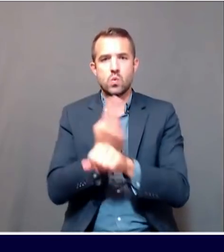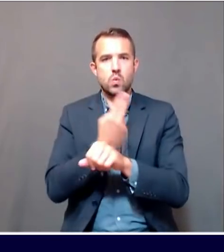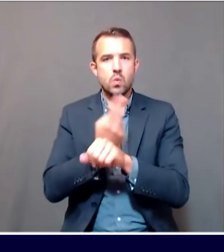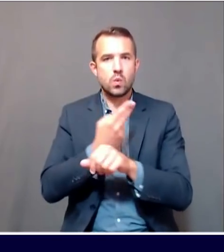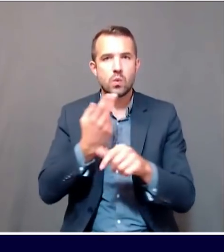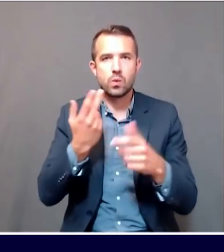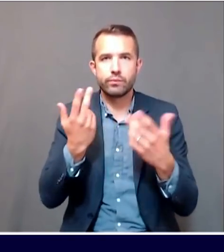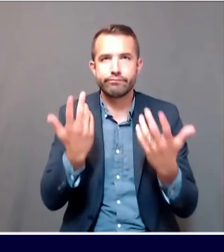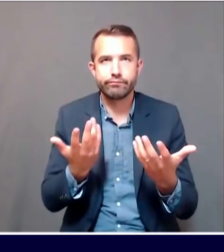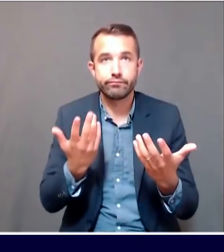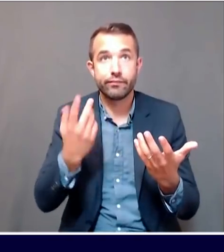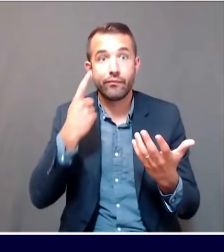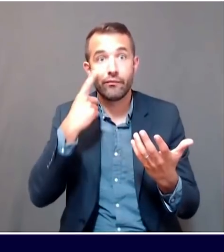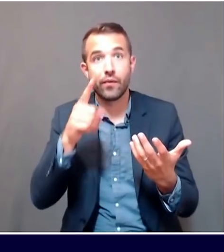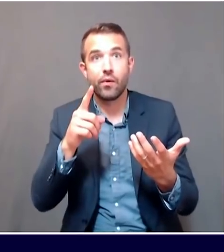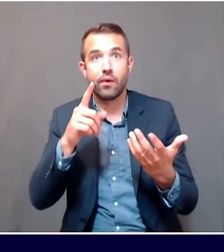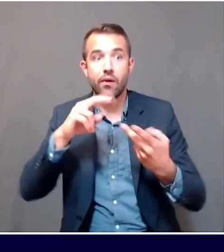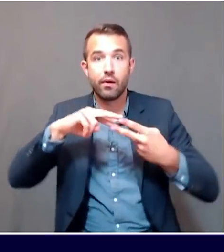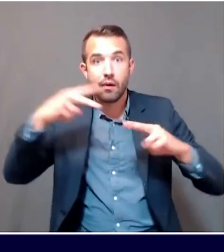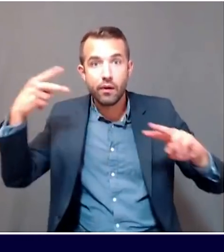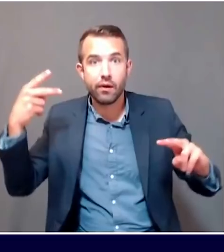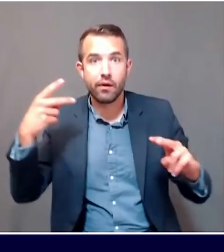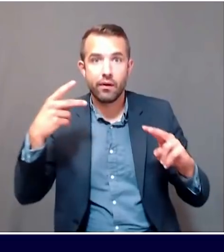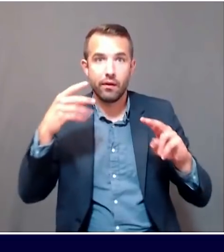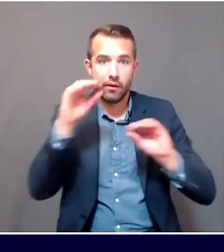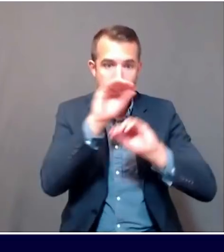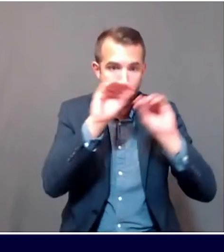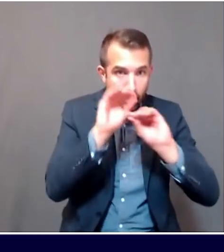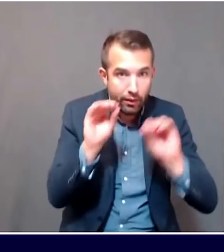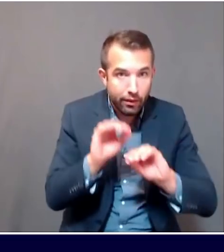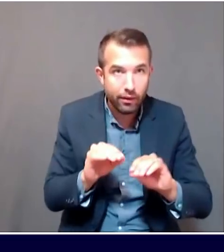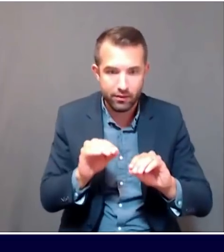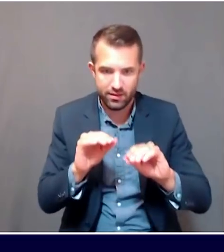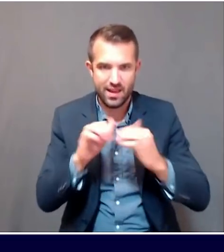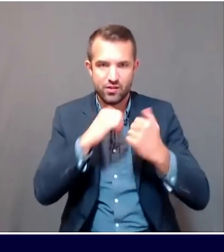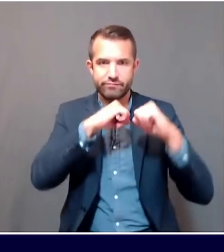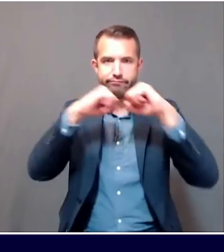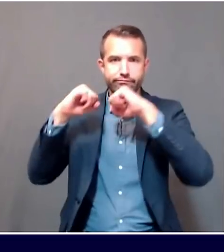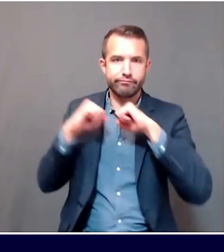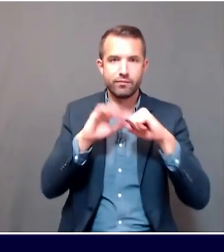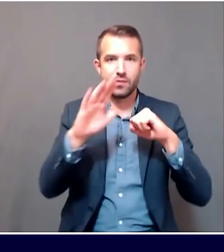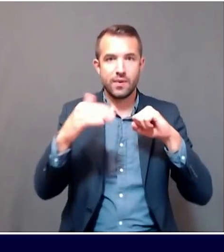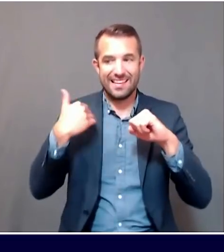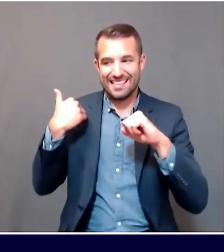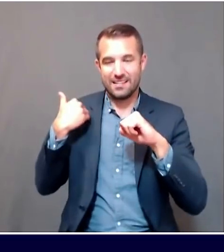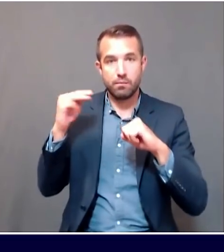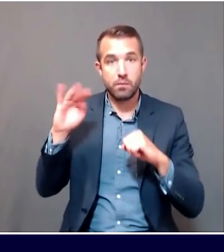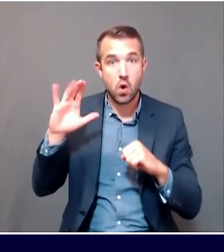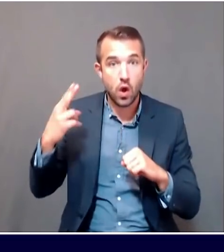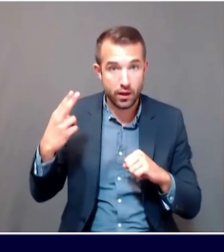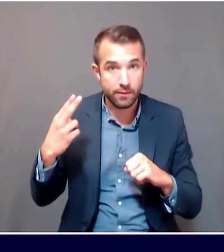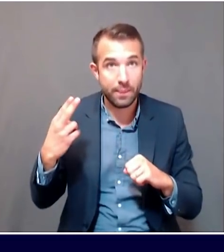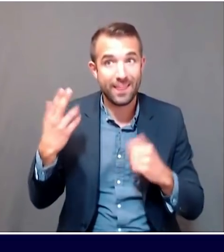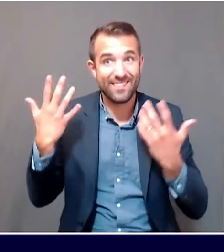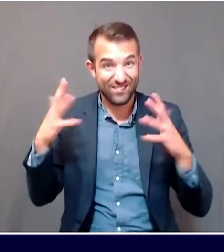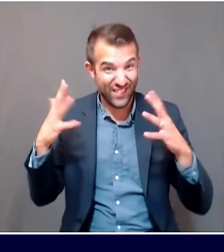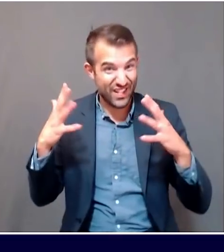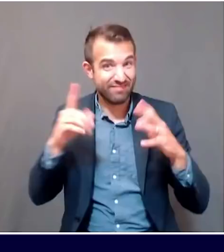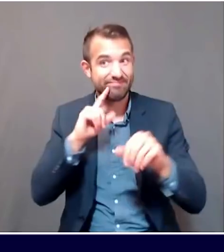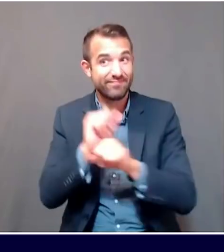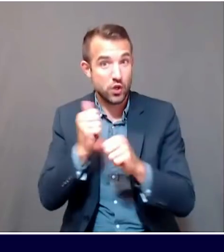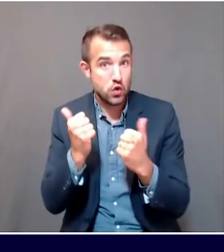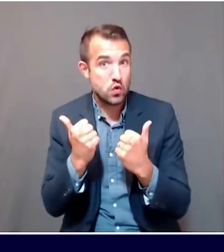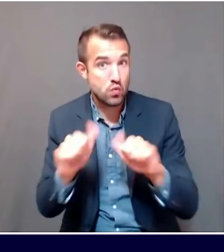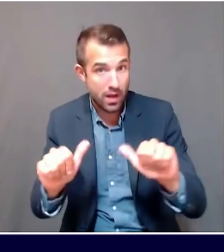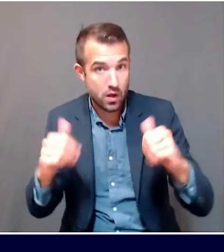protects monkeys from the coronavirus. In March, Moderna put its first COVID-19 vaccine into human